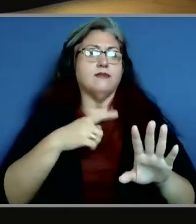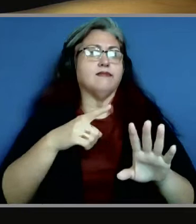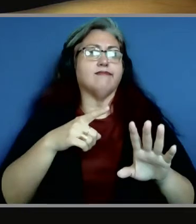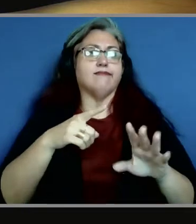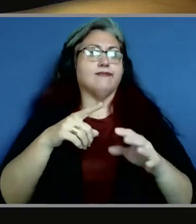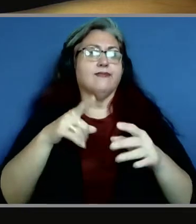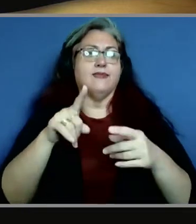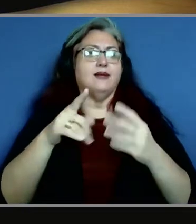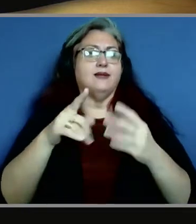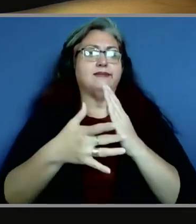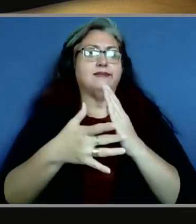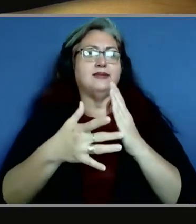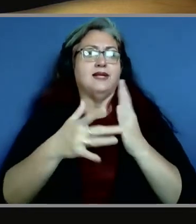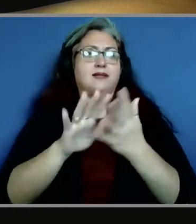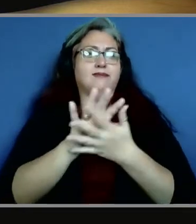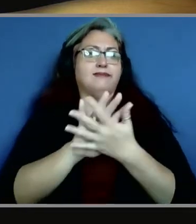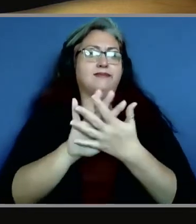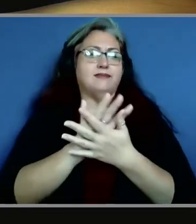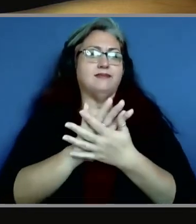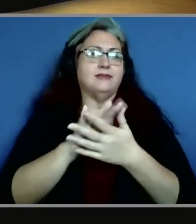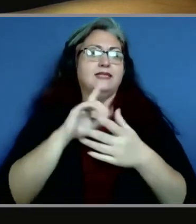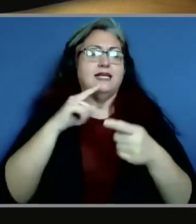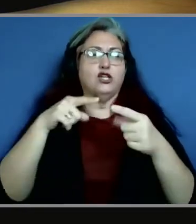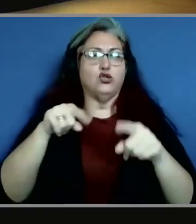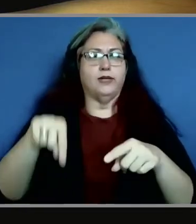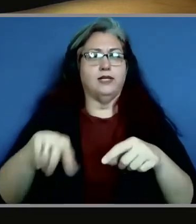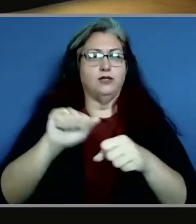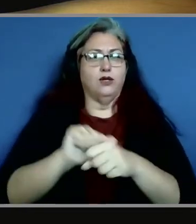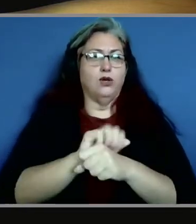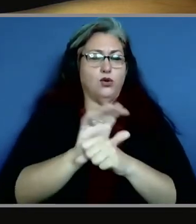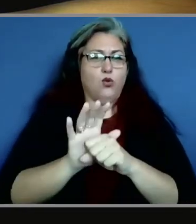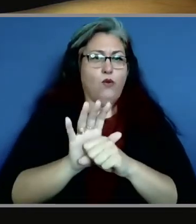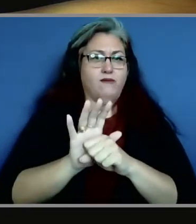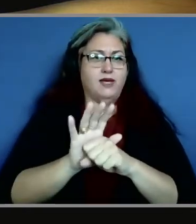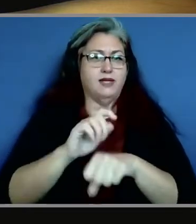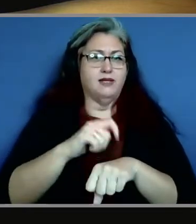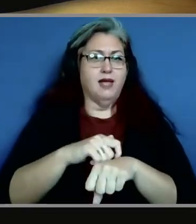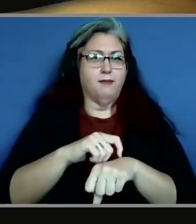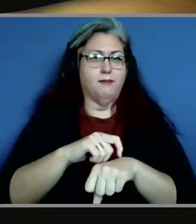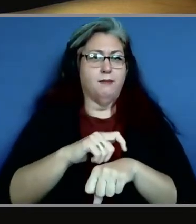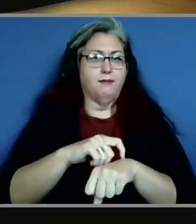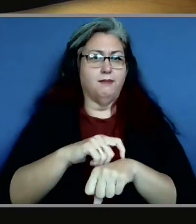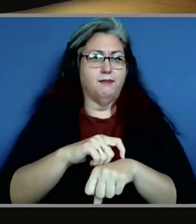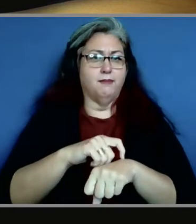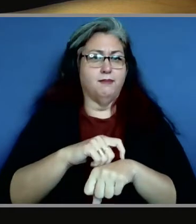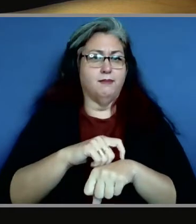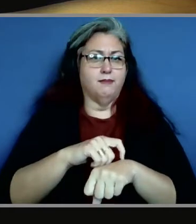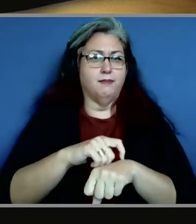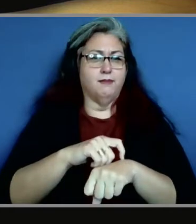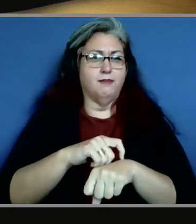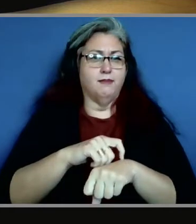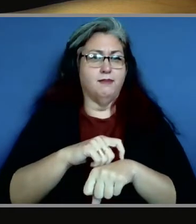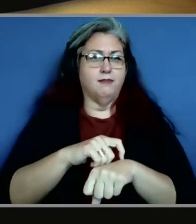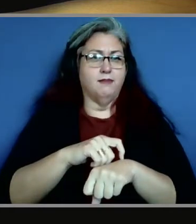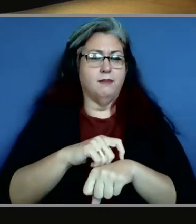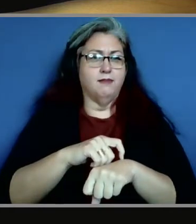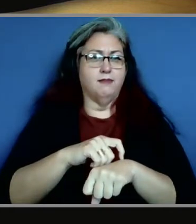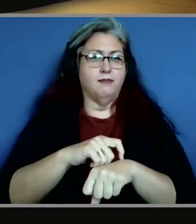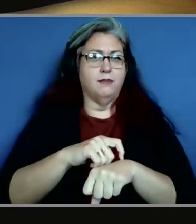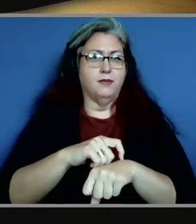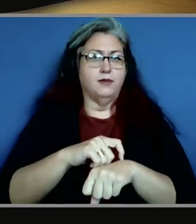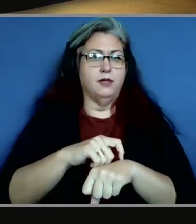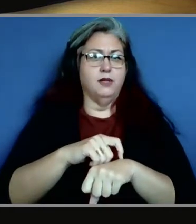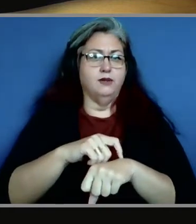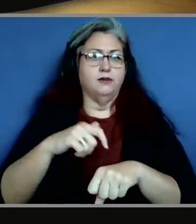challenges. And during this COVID time, I want